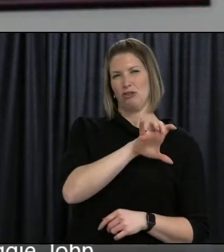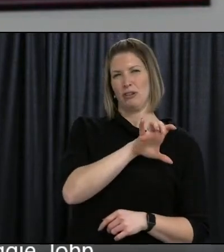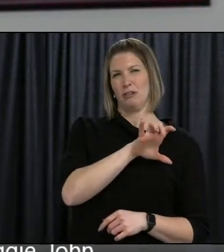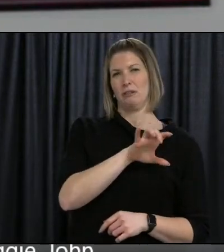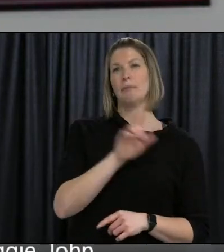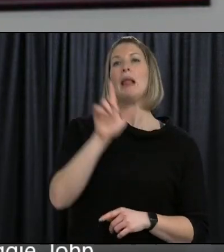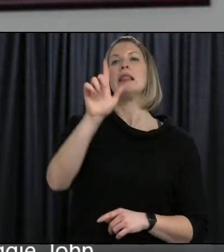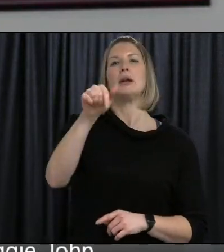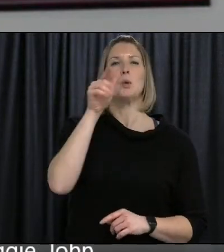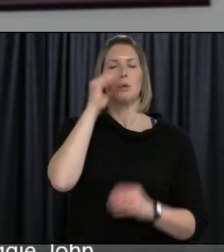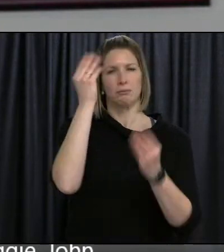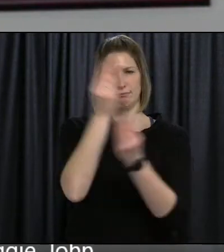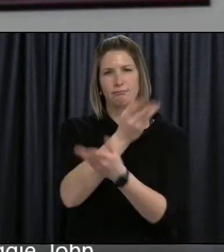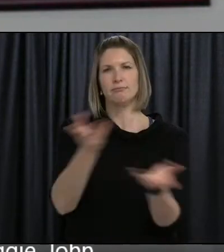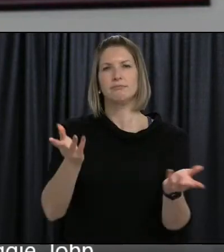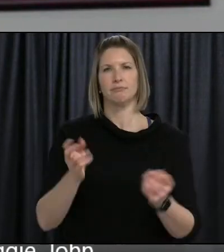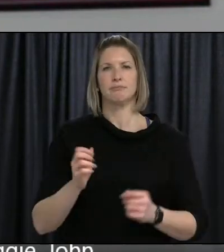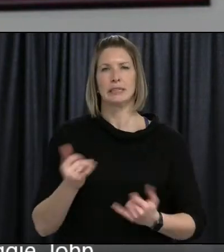today.